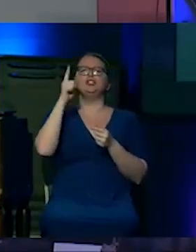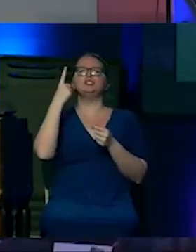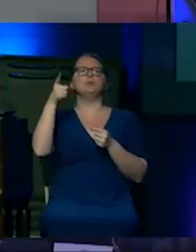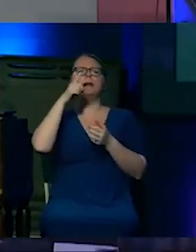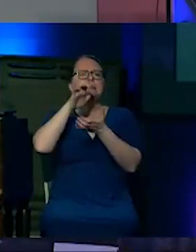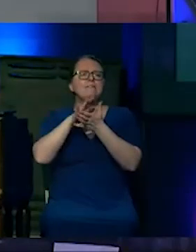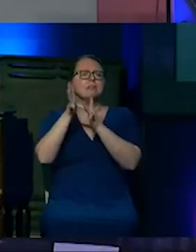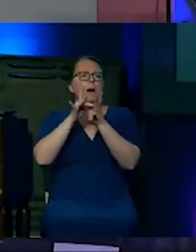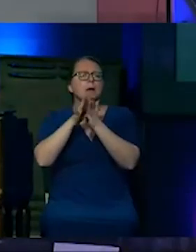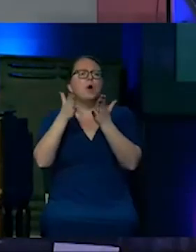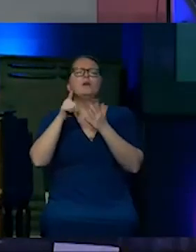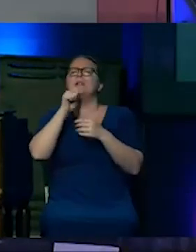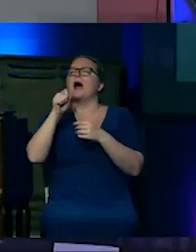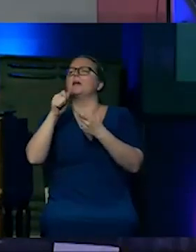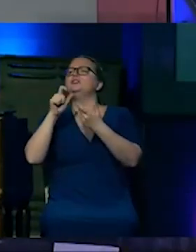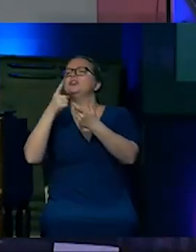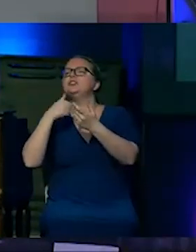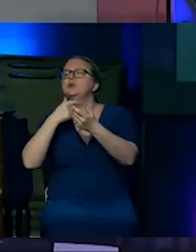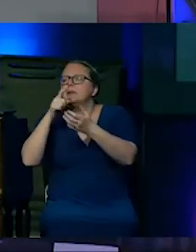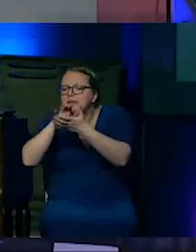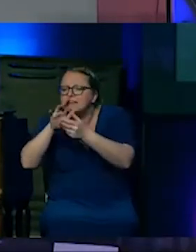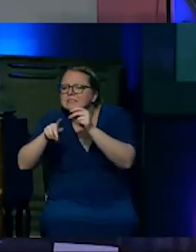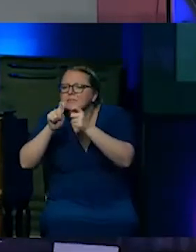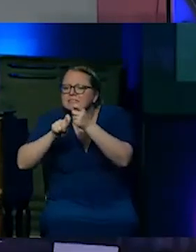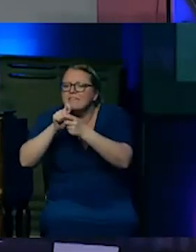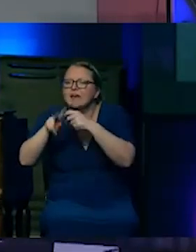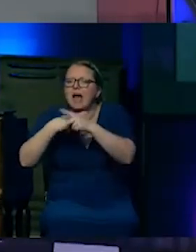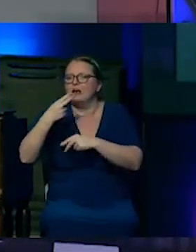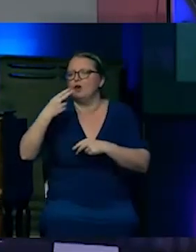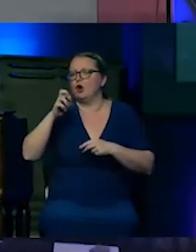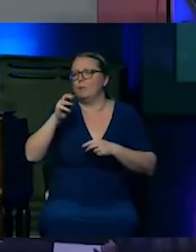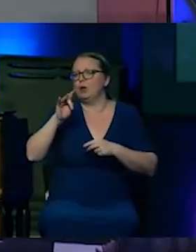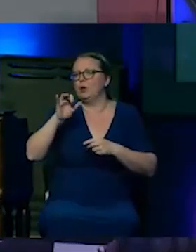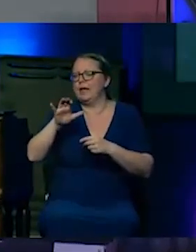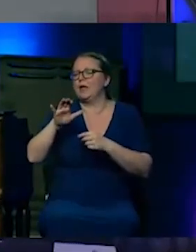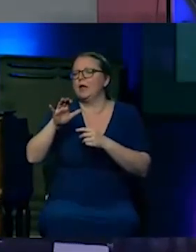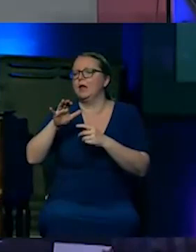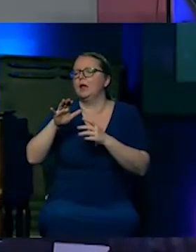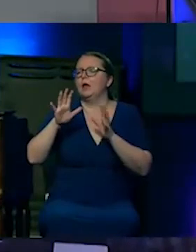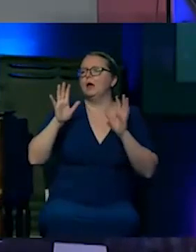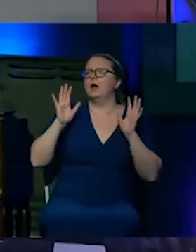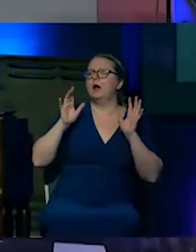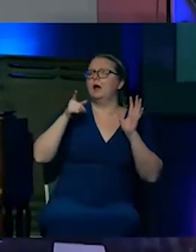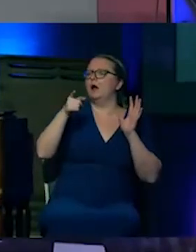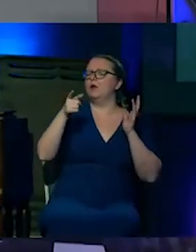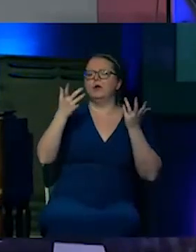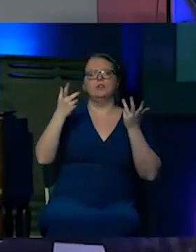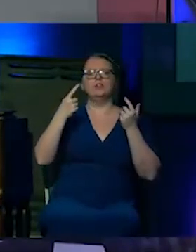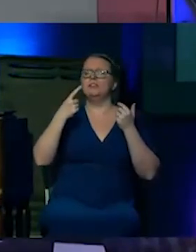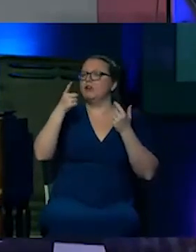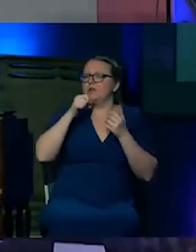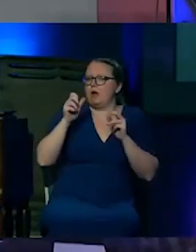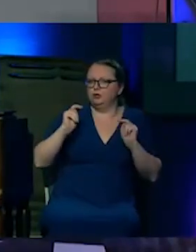this specific kind of hermeneutic, this sort of value, right, we're articulating that they are not objective, they are not neutral, they